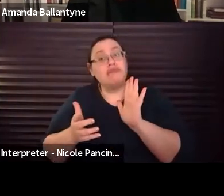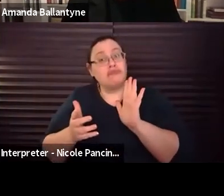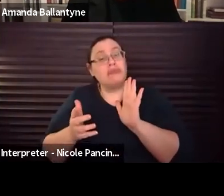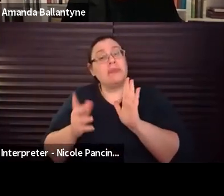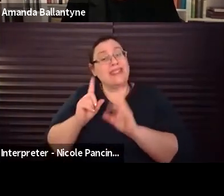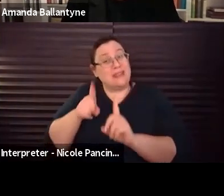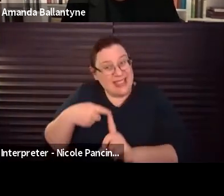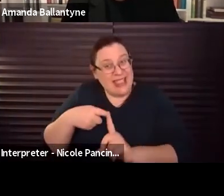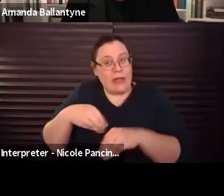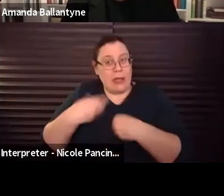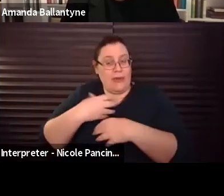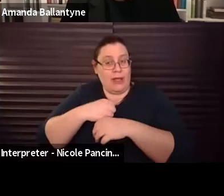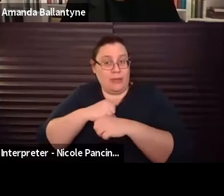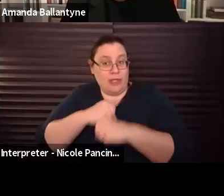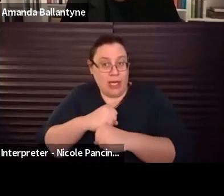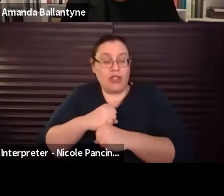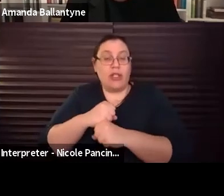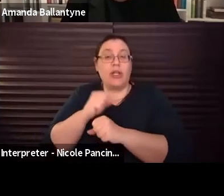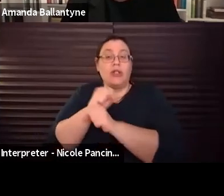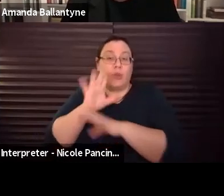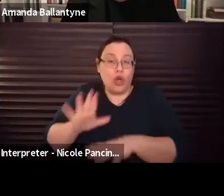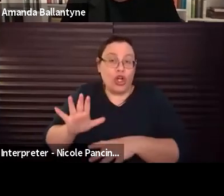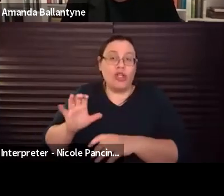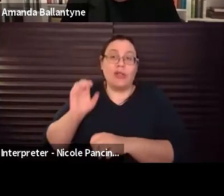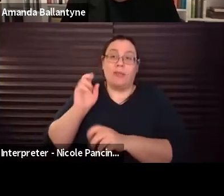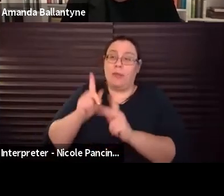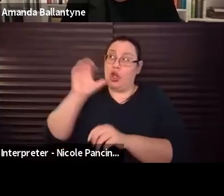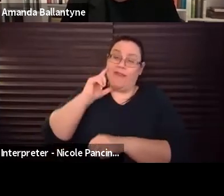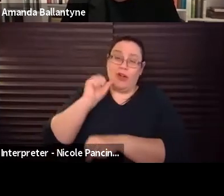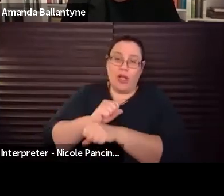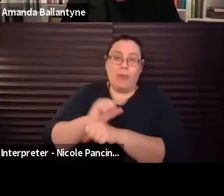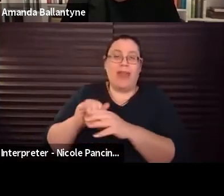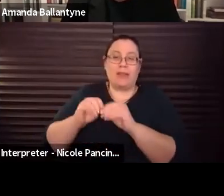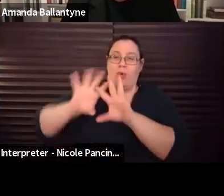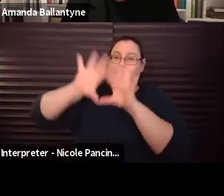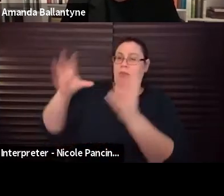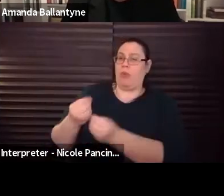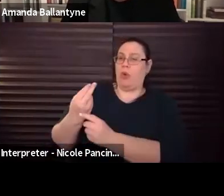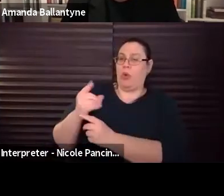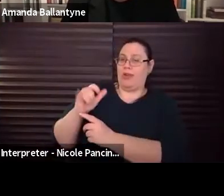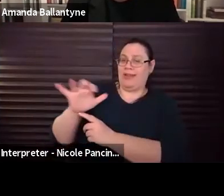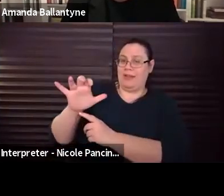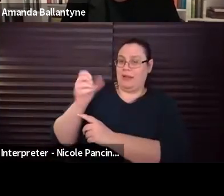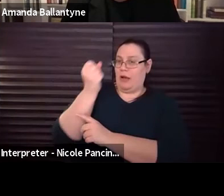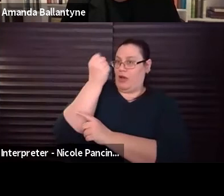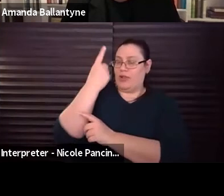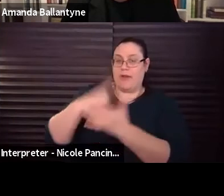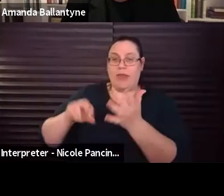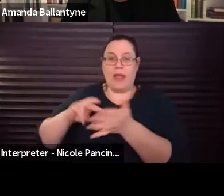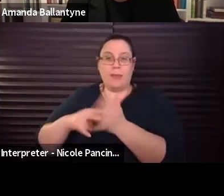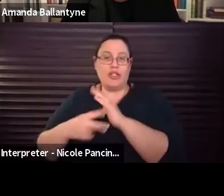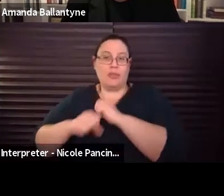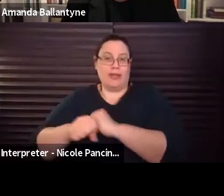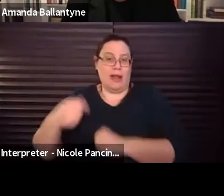provides protections as workers, as job seekers. So this is a much more holistic understanding of what it means to protect us from